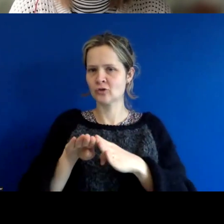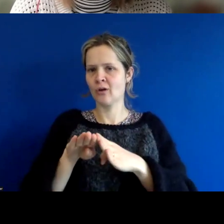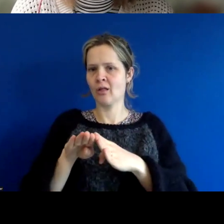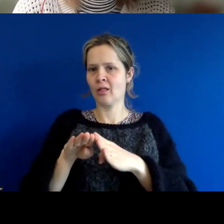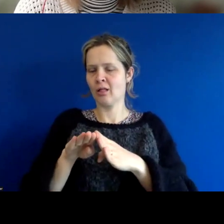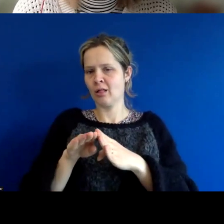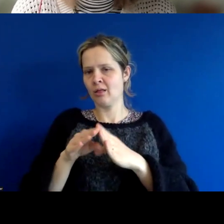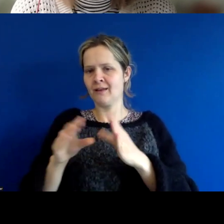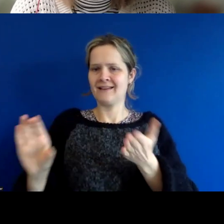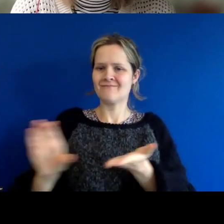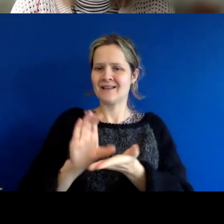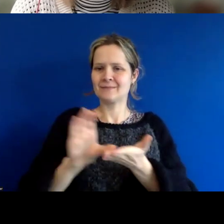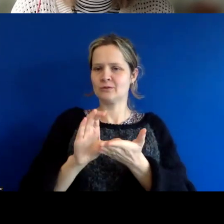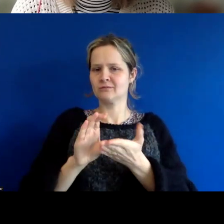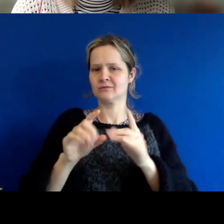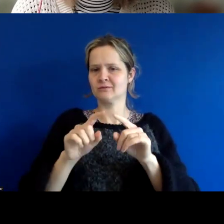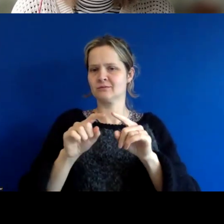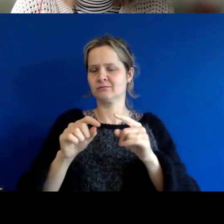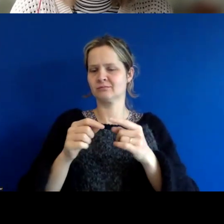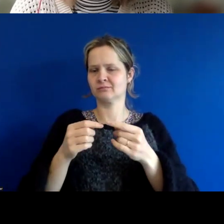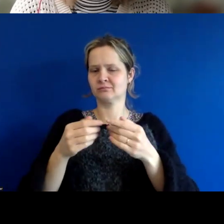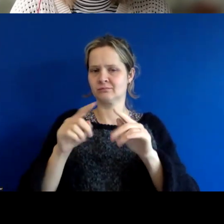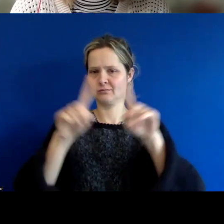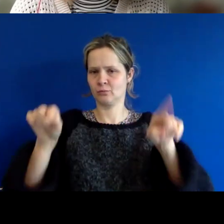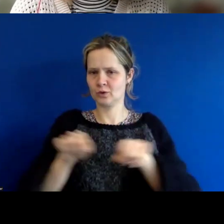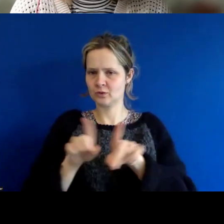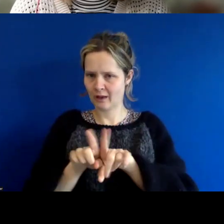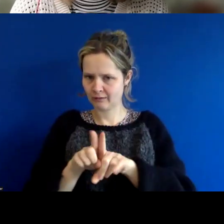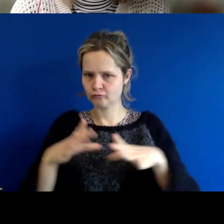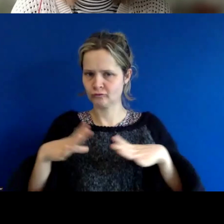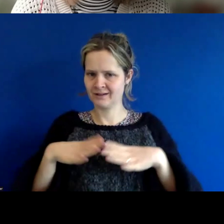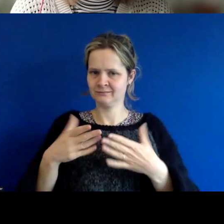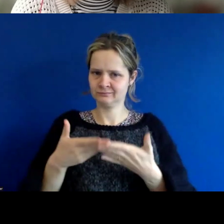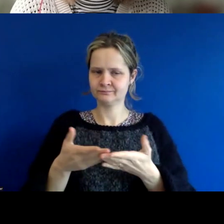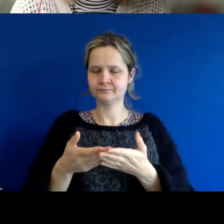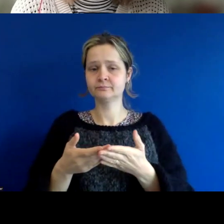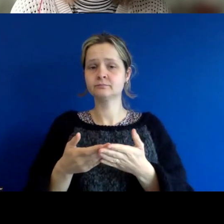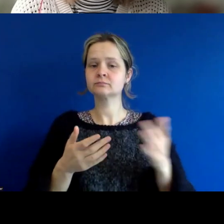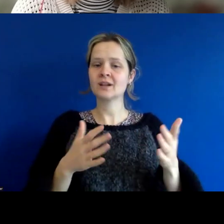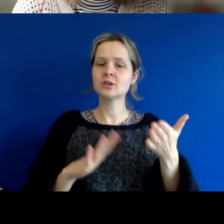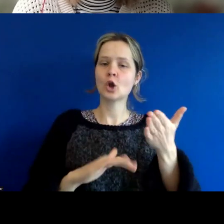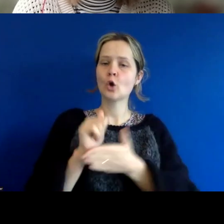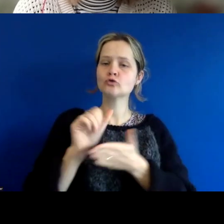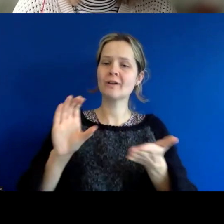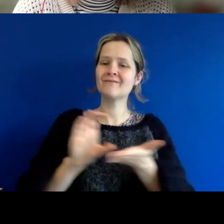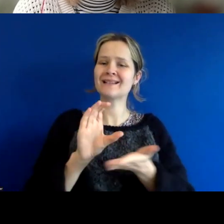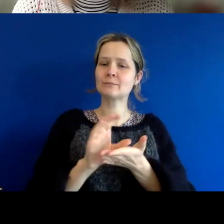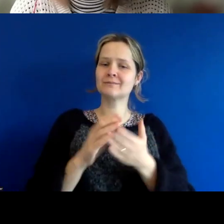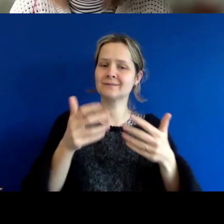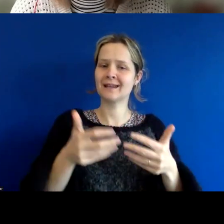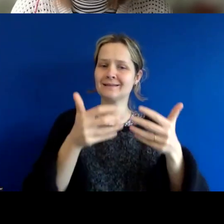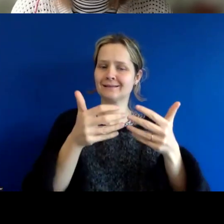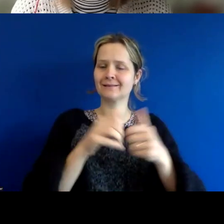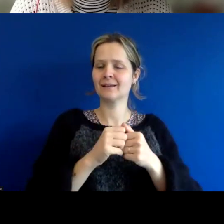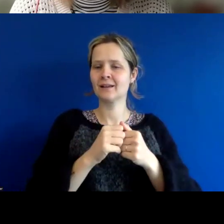regularly updated. The Culture in Place Data Explorer is very much designed to sit alongside our existing tools. They will all